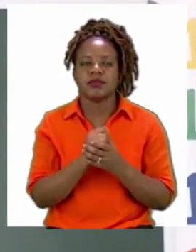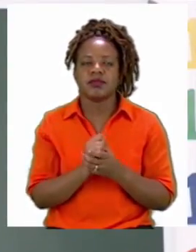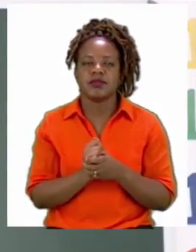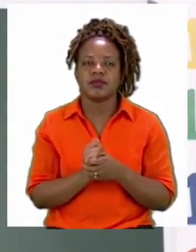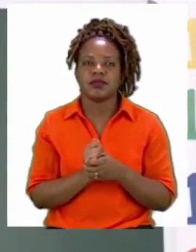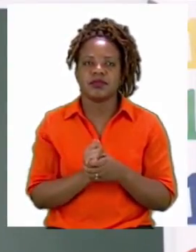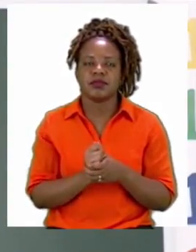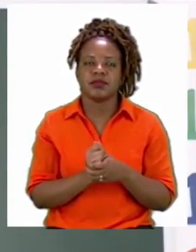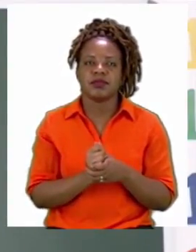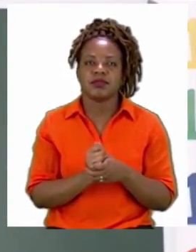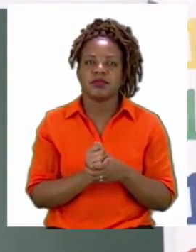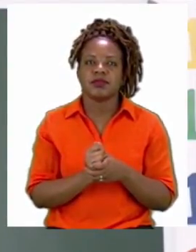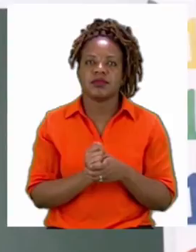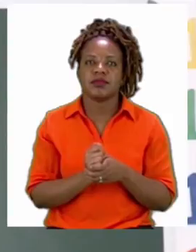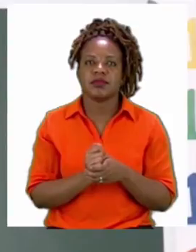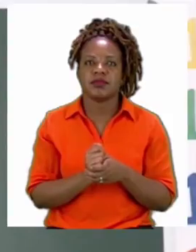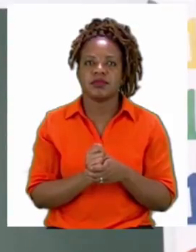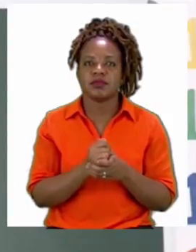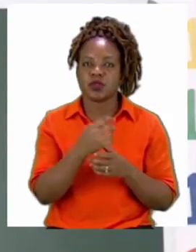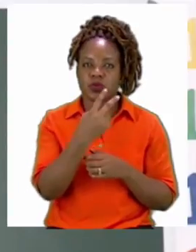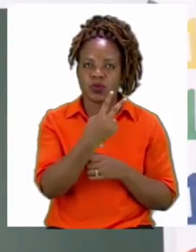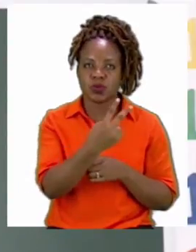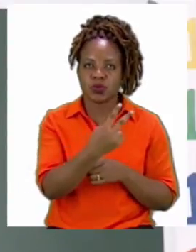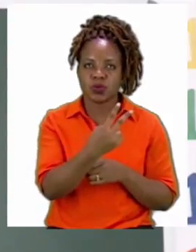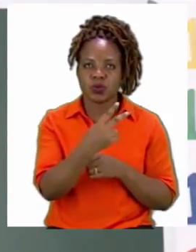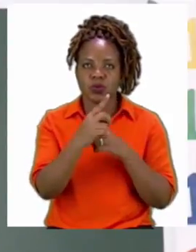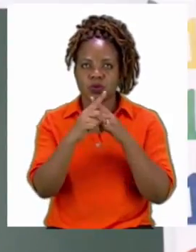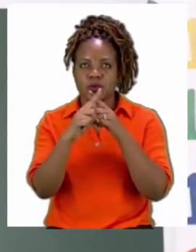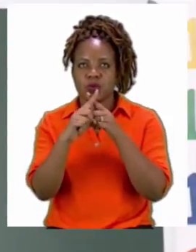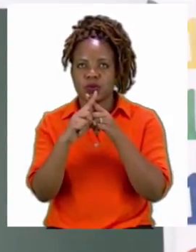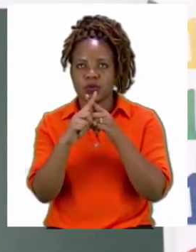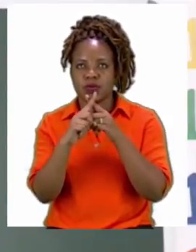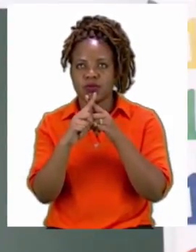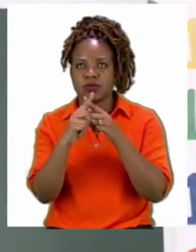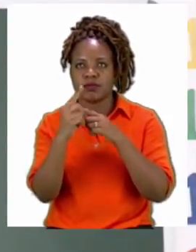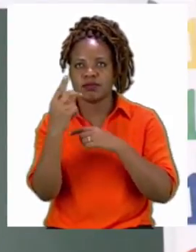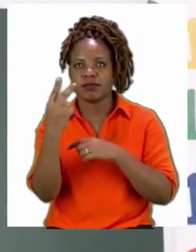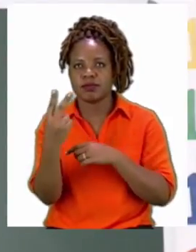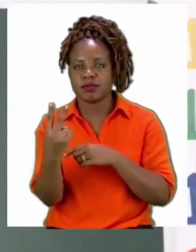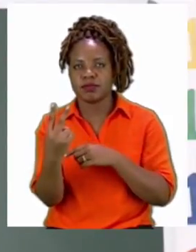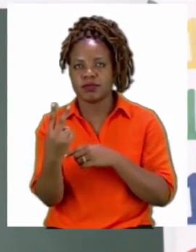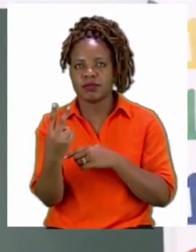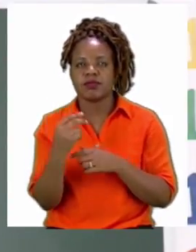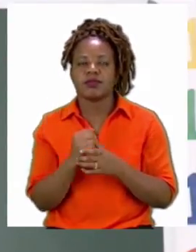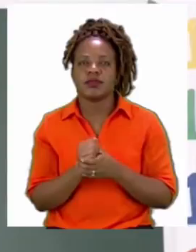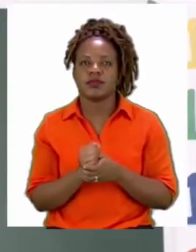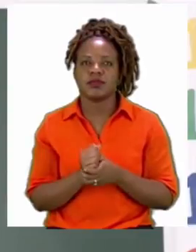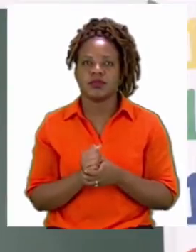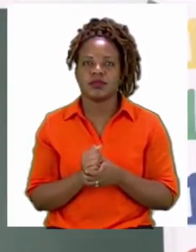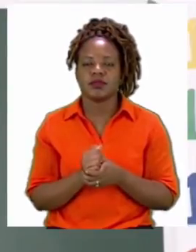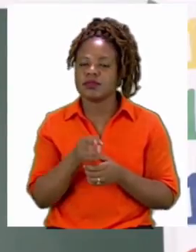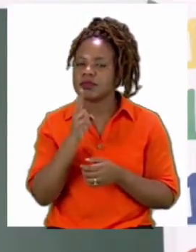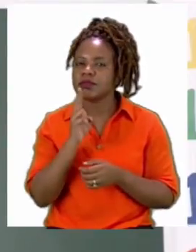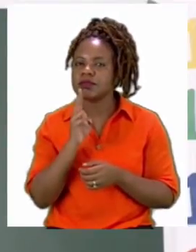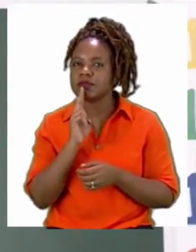me say it again, and I want you to follow with your finger. 2 sets of 2